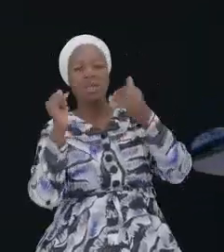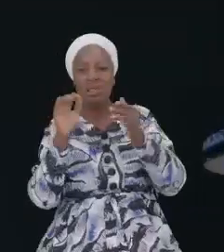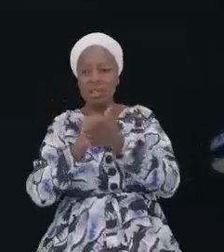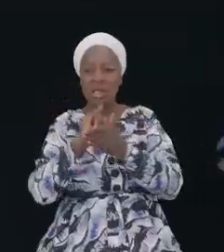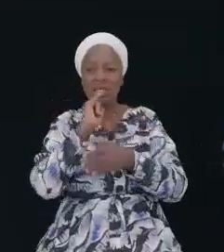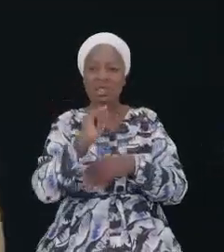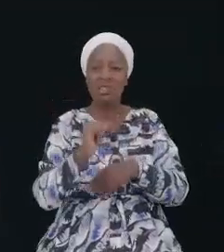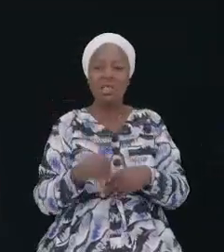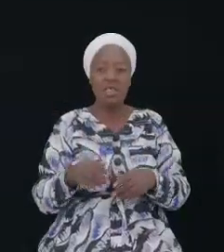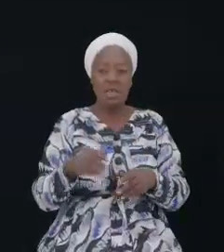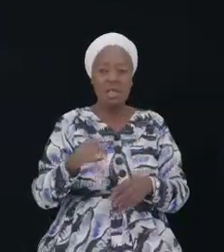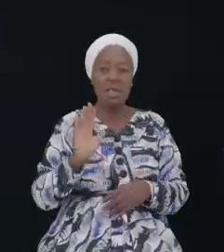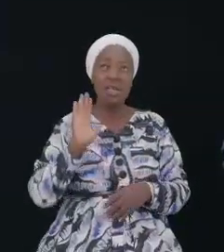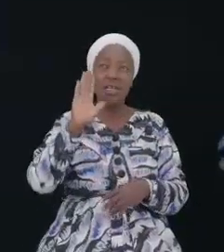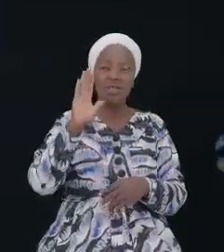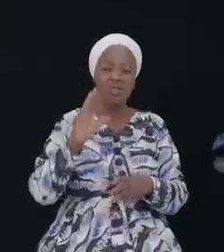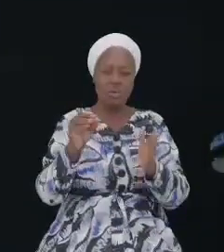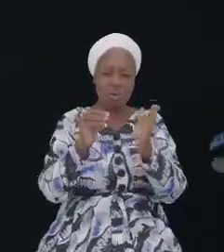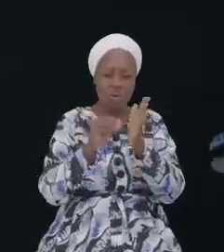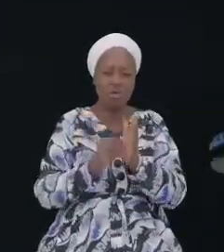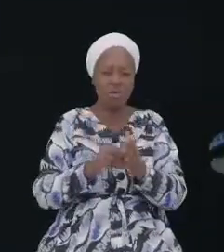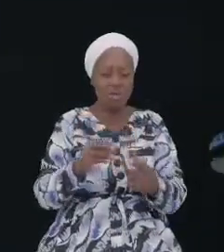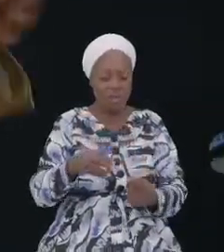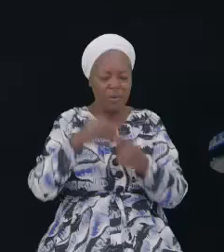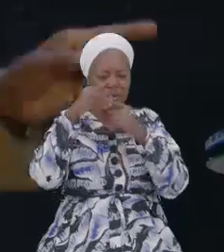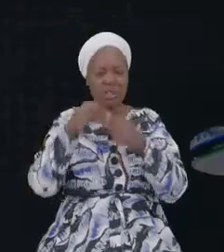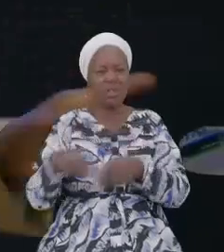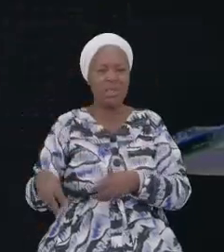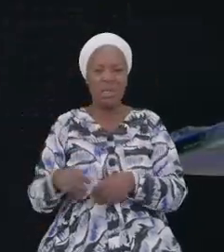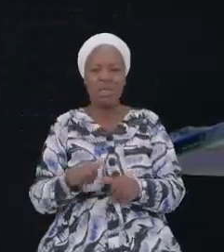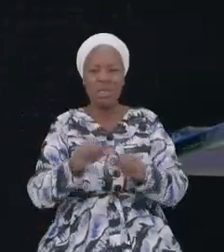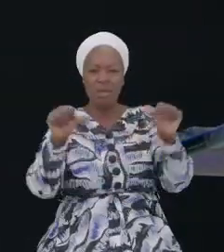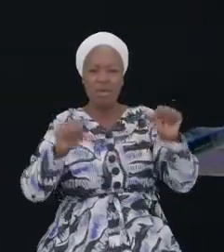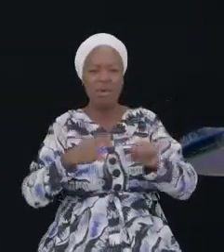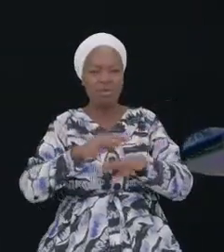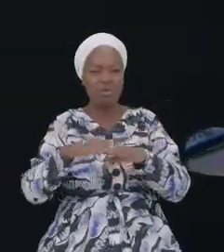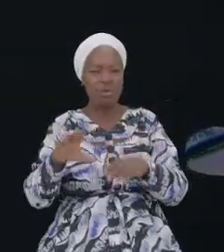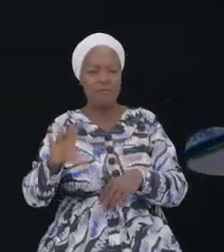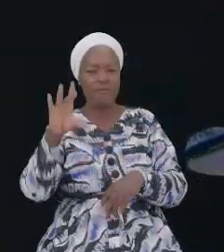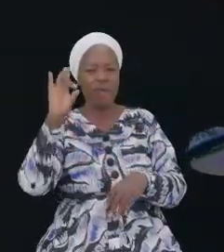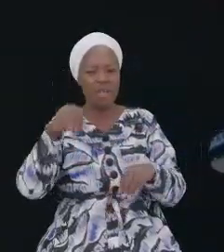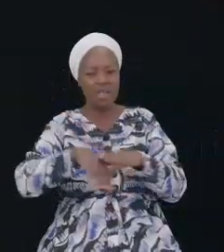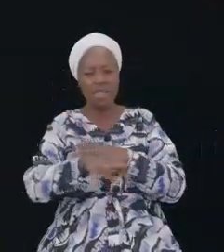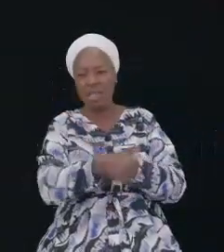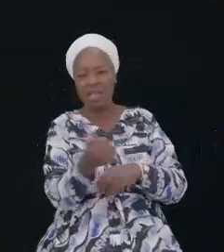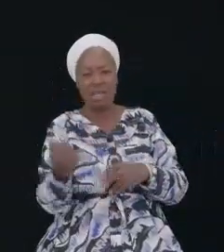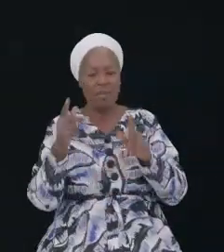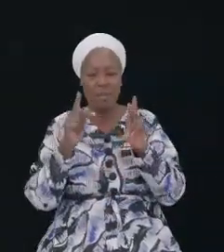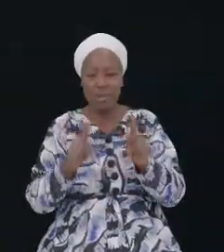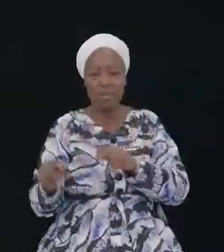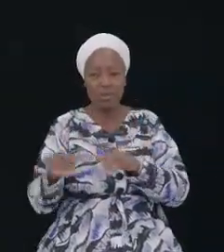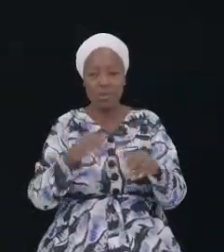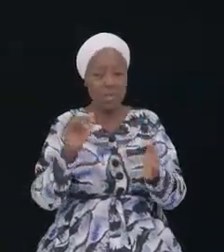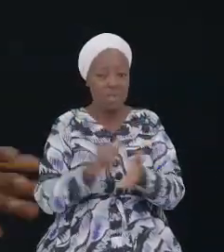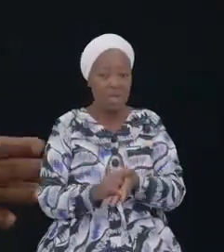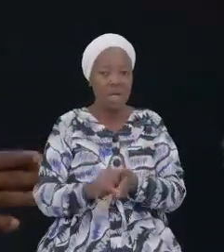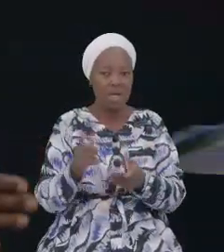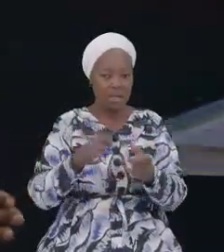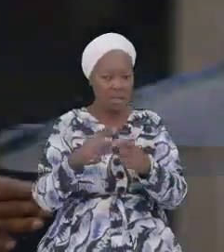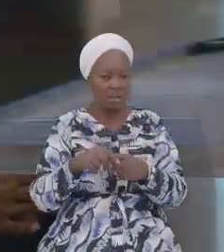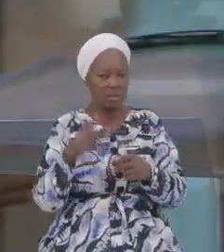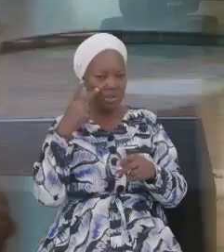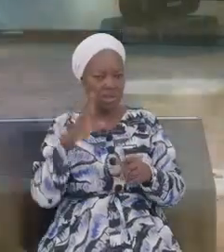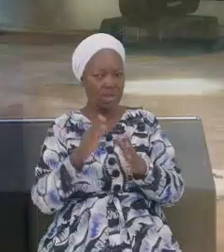own peculiar distinctive. You don't find any other person doing that. And then you look